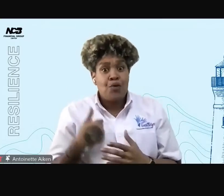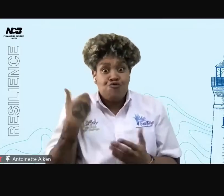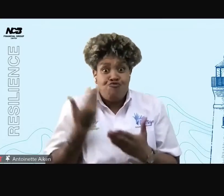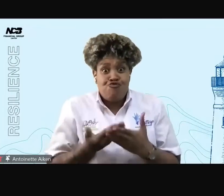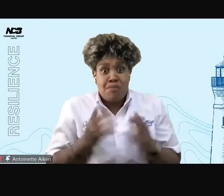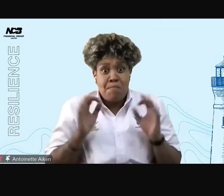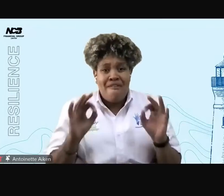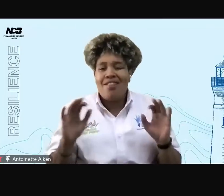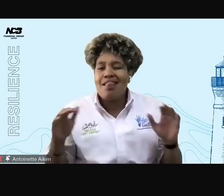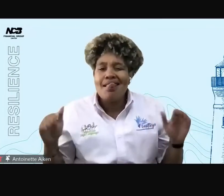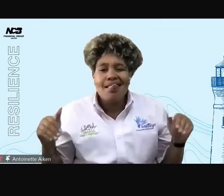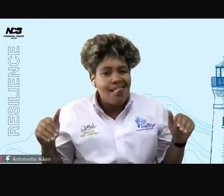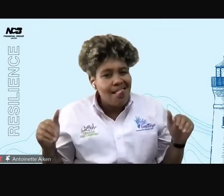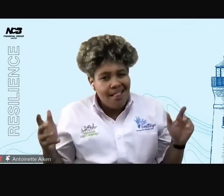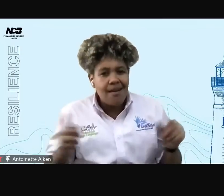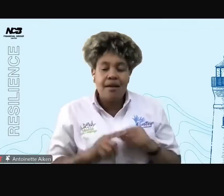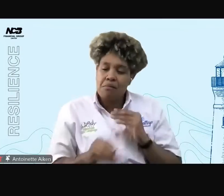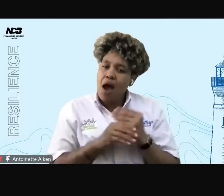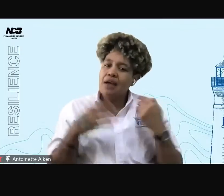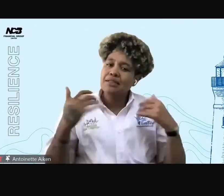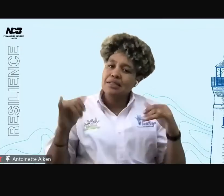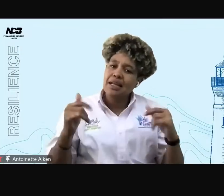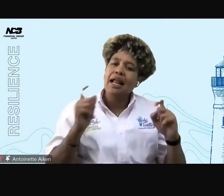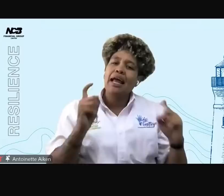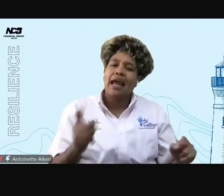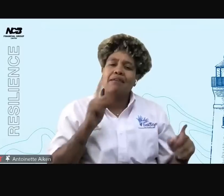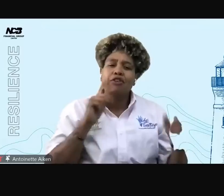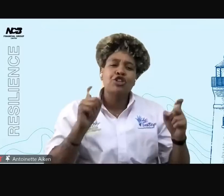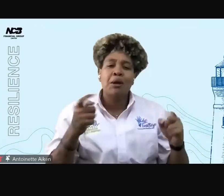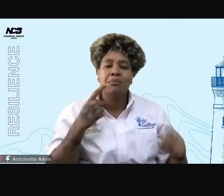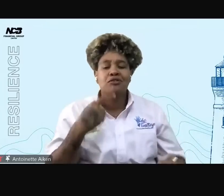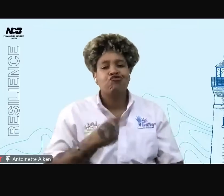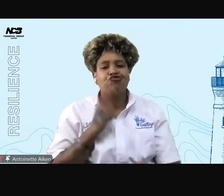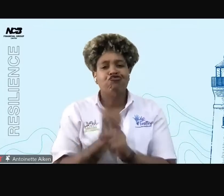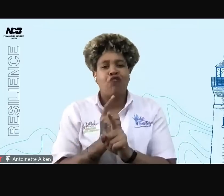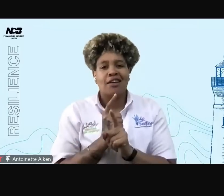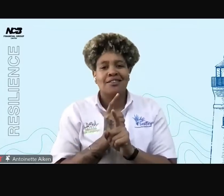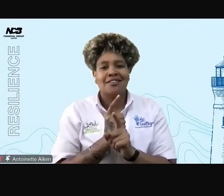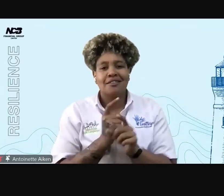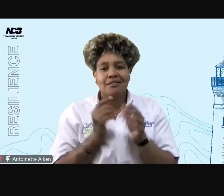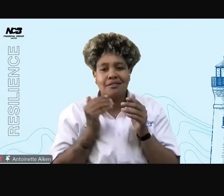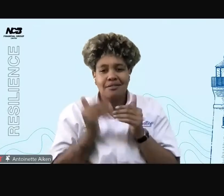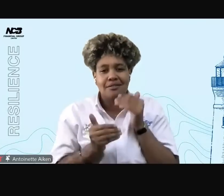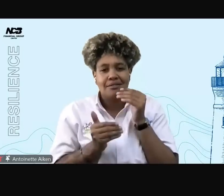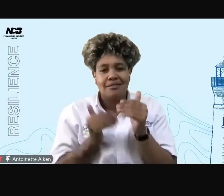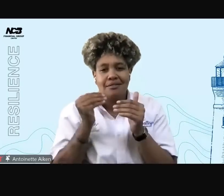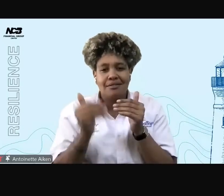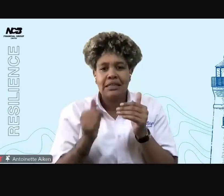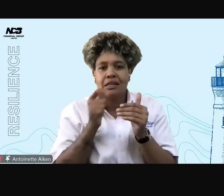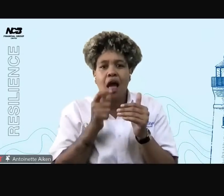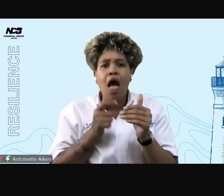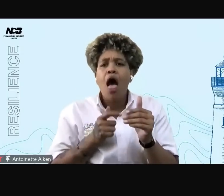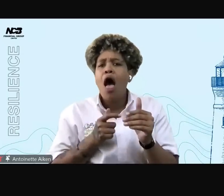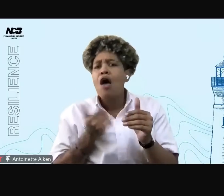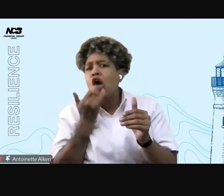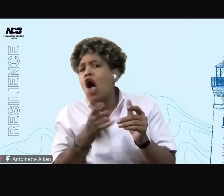be. But given, as the chairman said, we are on the right track, and that just leaves more opportunity for the